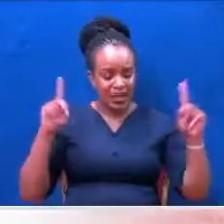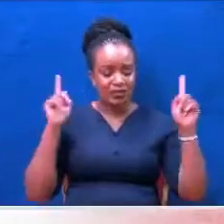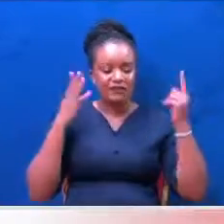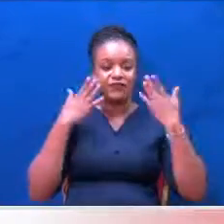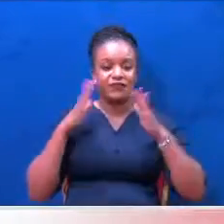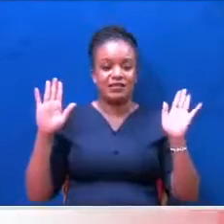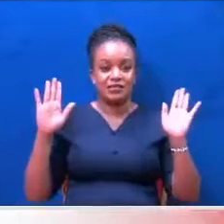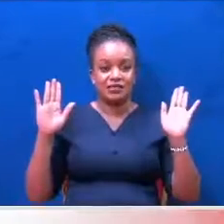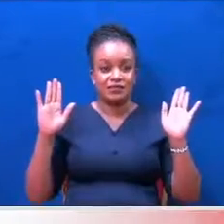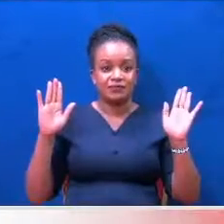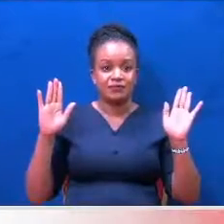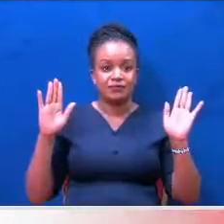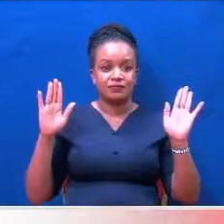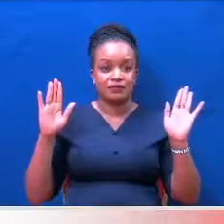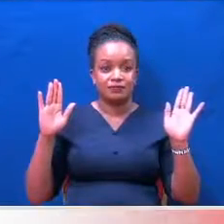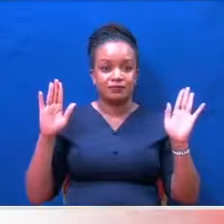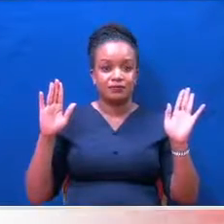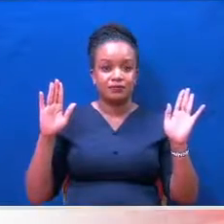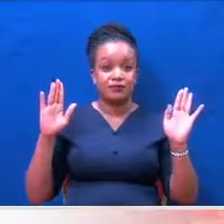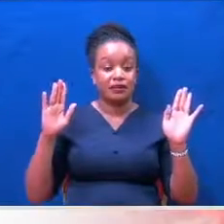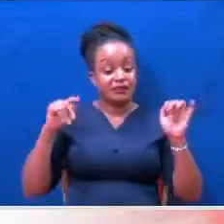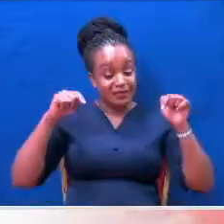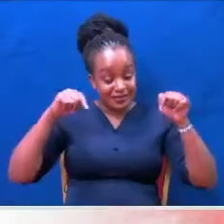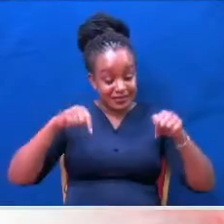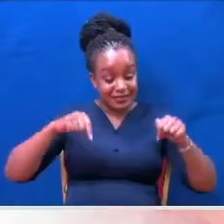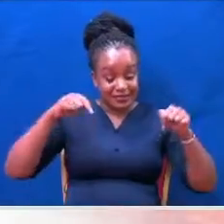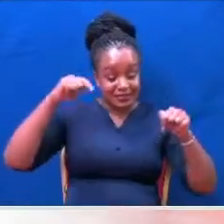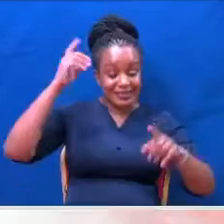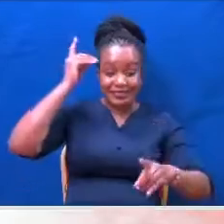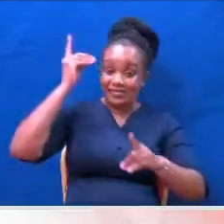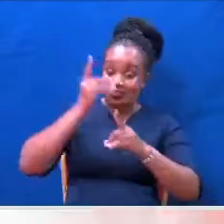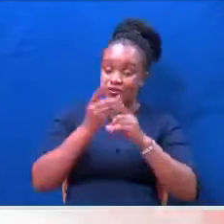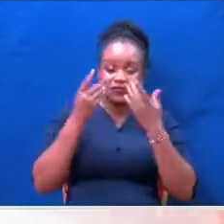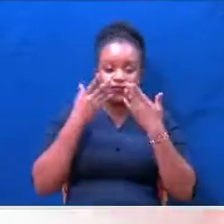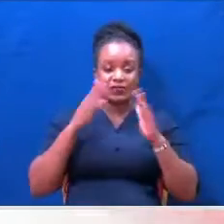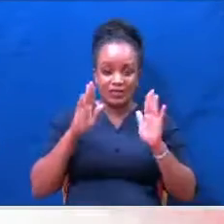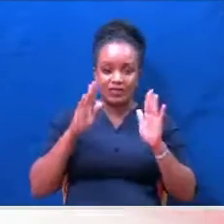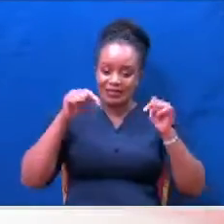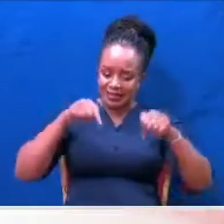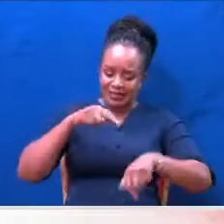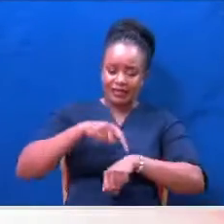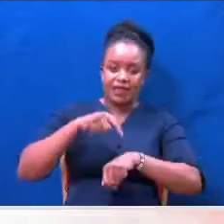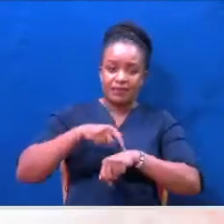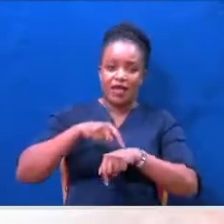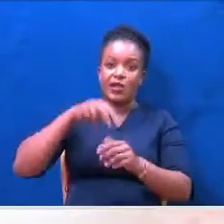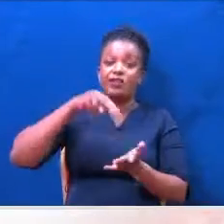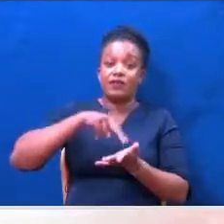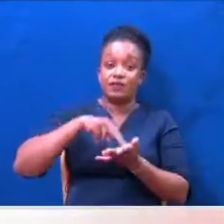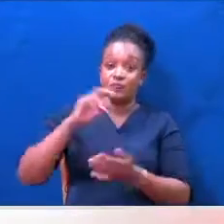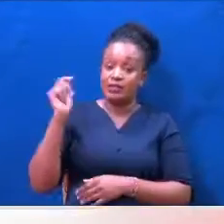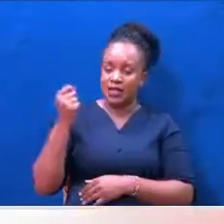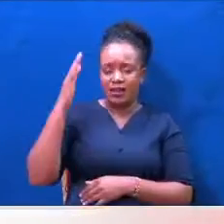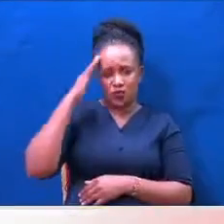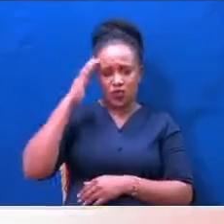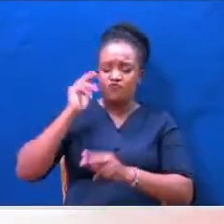na nikasema mchana kwamba safari hii mimi nalijitokeza. Najua kumekuwa na